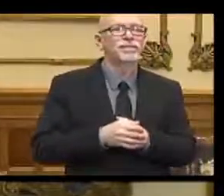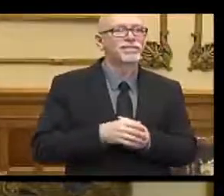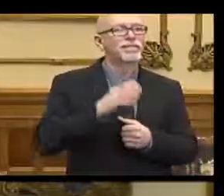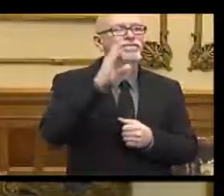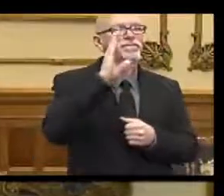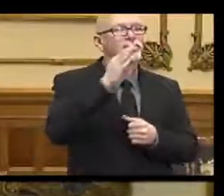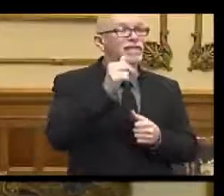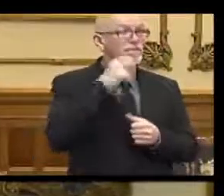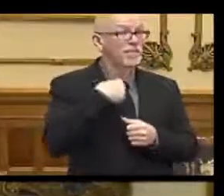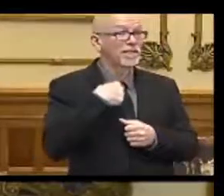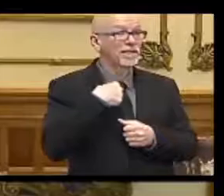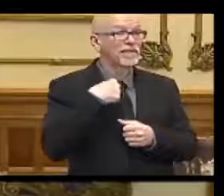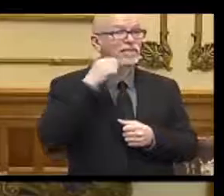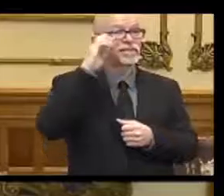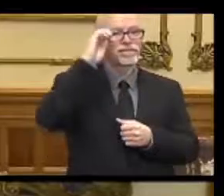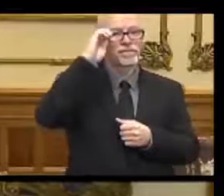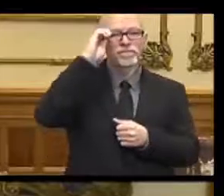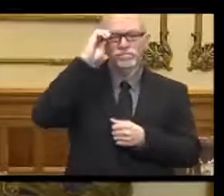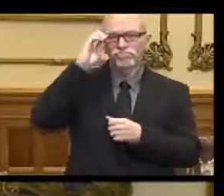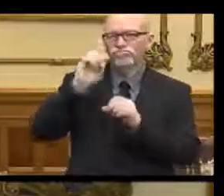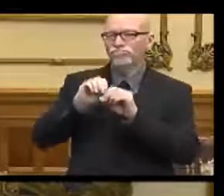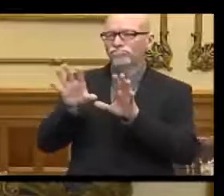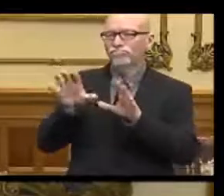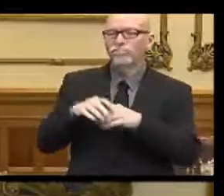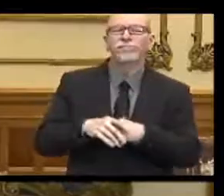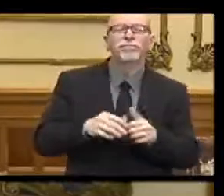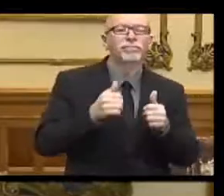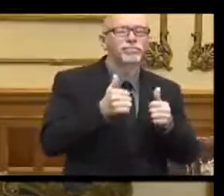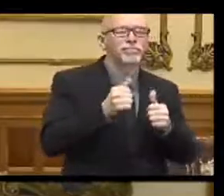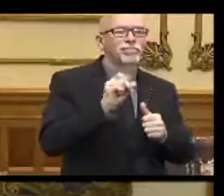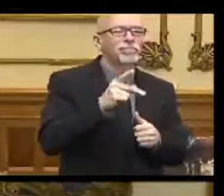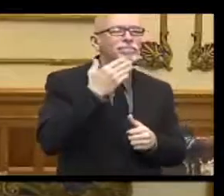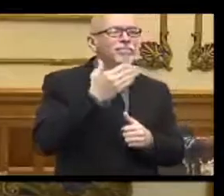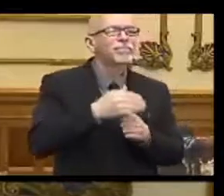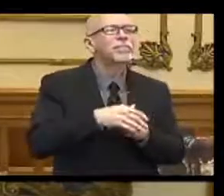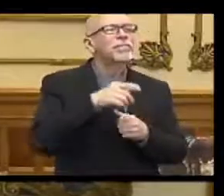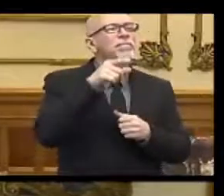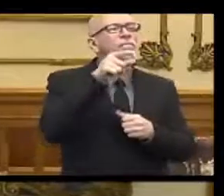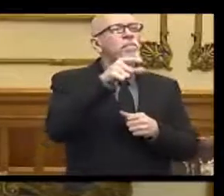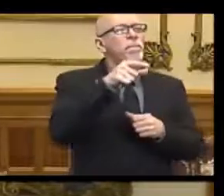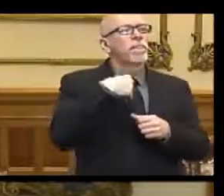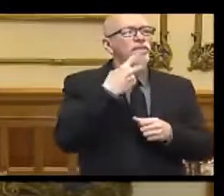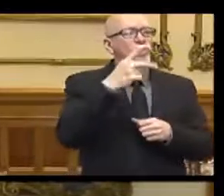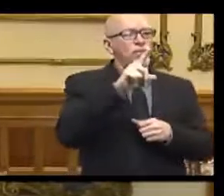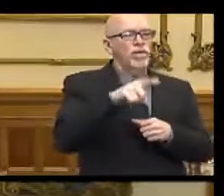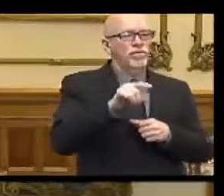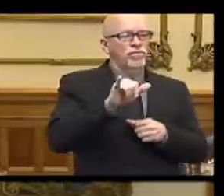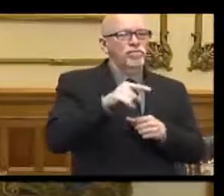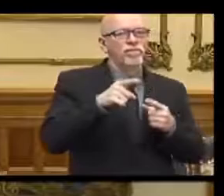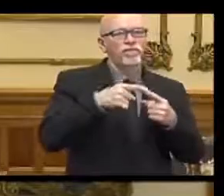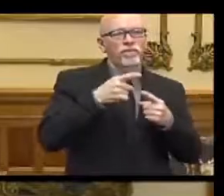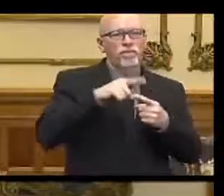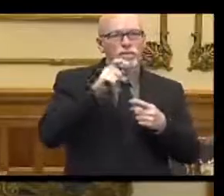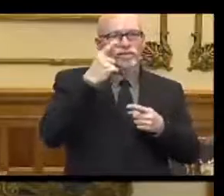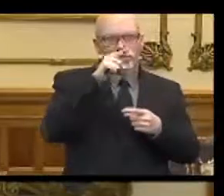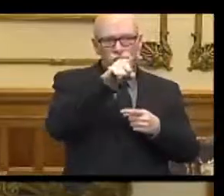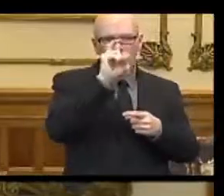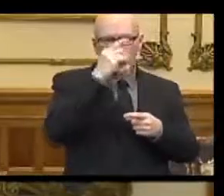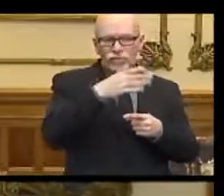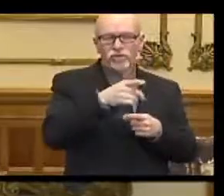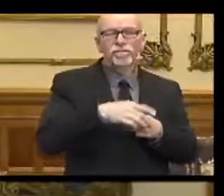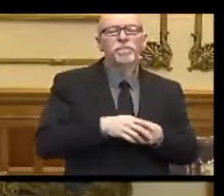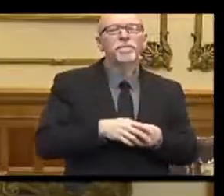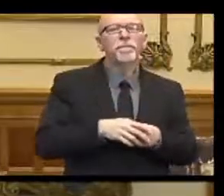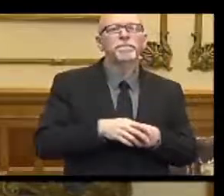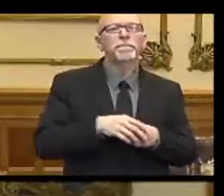Hello, can you hear me? Crystal clear. All right, great. So I have two questions as well. My first one is for you, Governor. Okay.